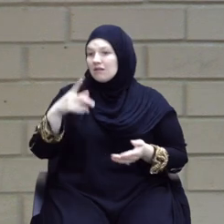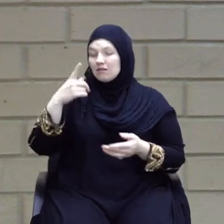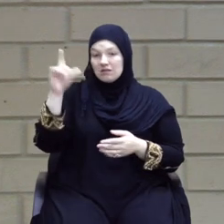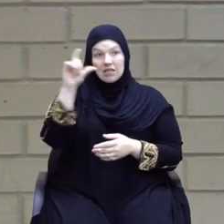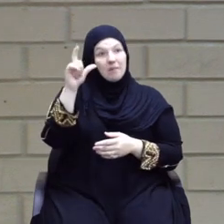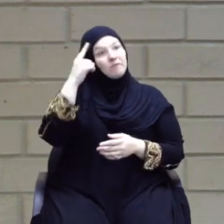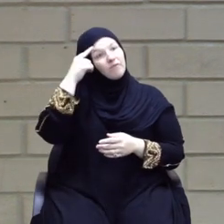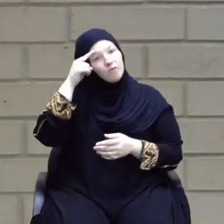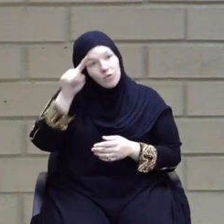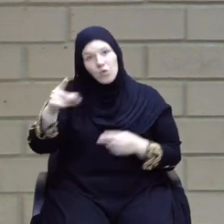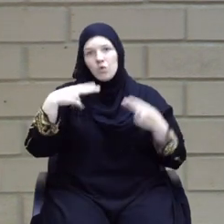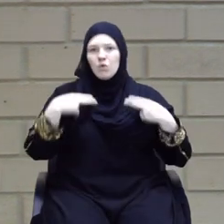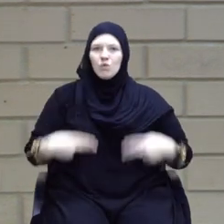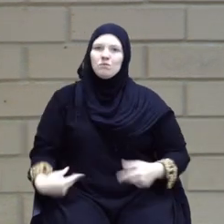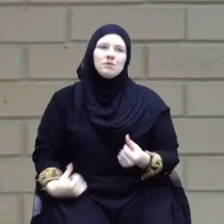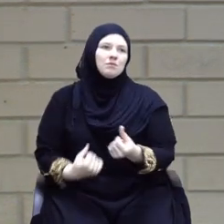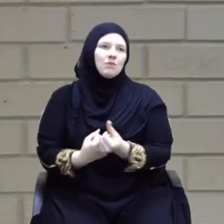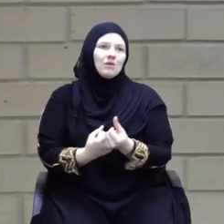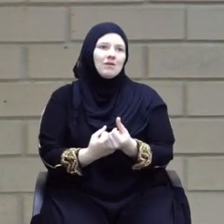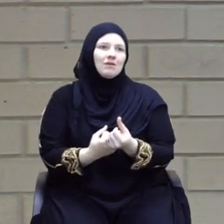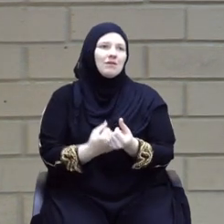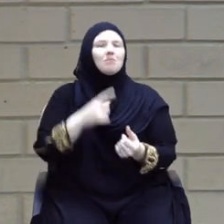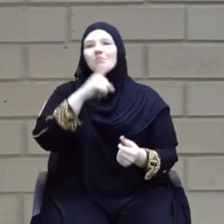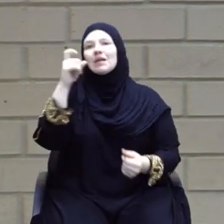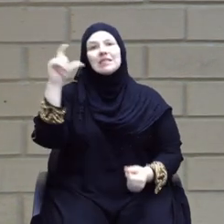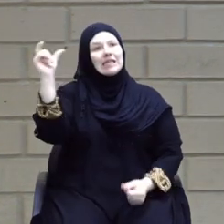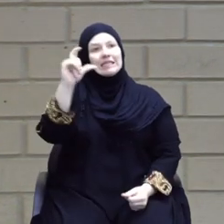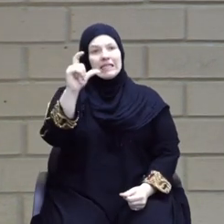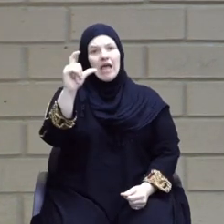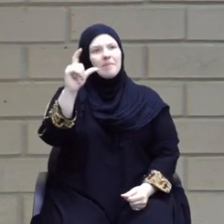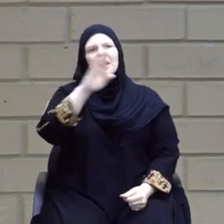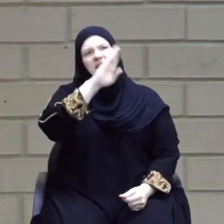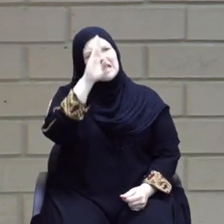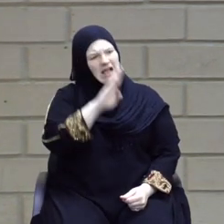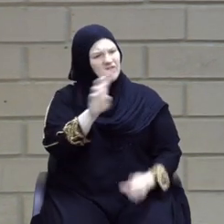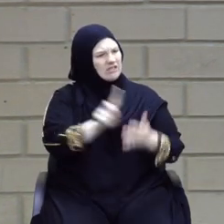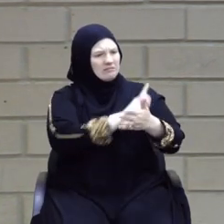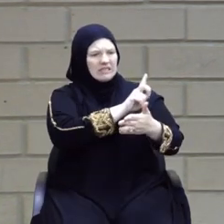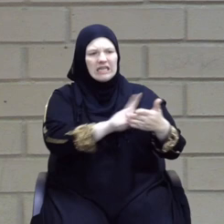Because Islam does not discriminate based on color, age,